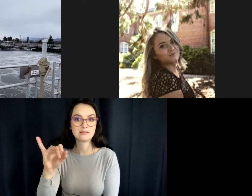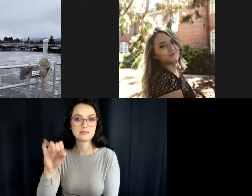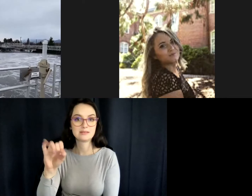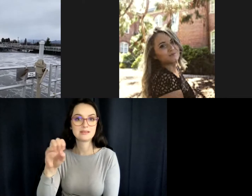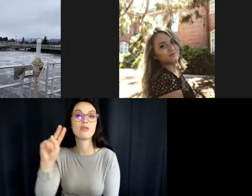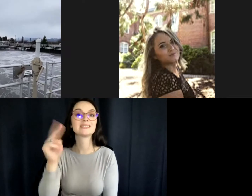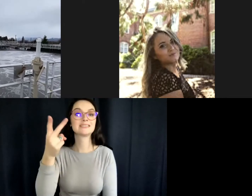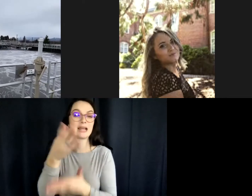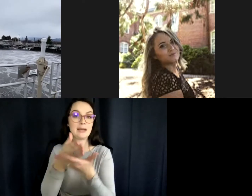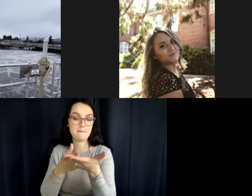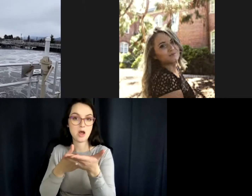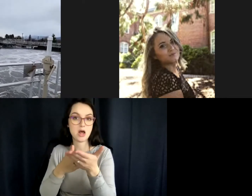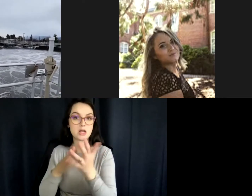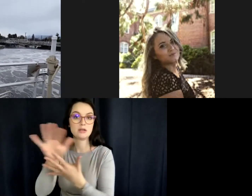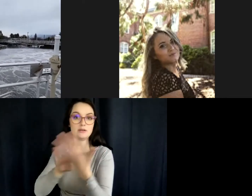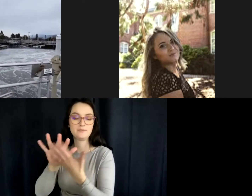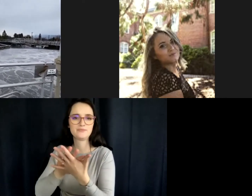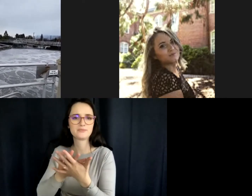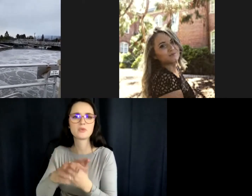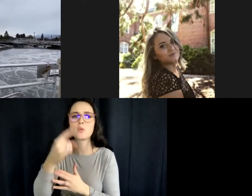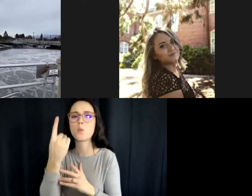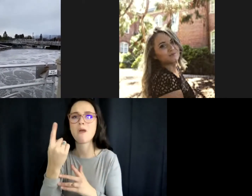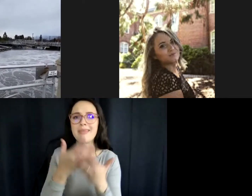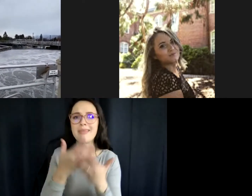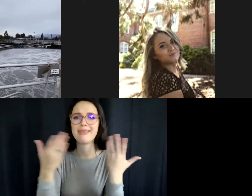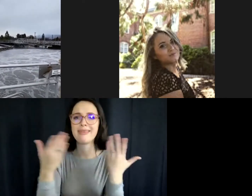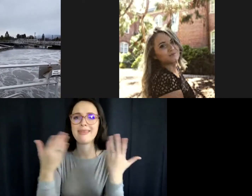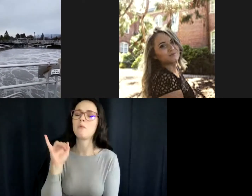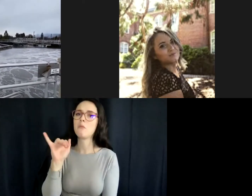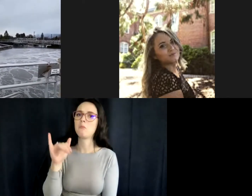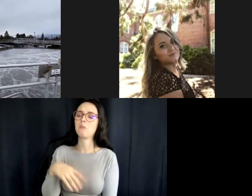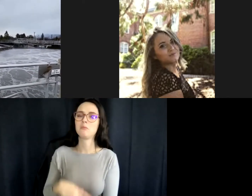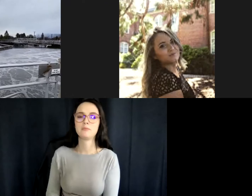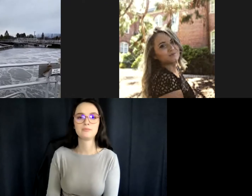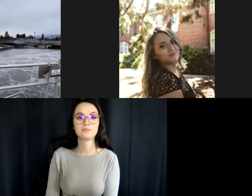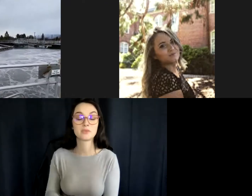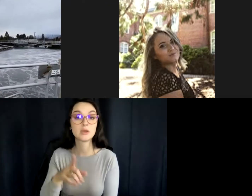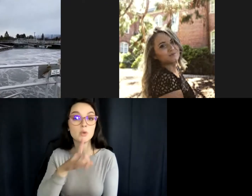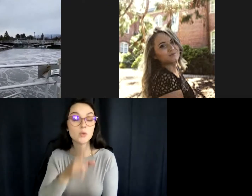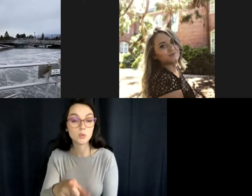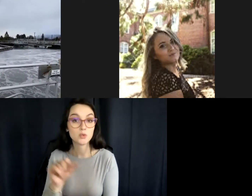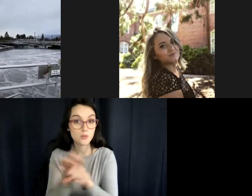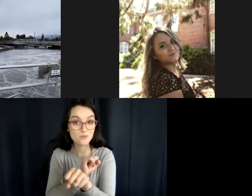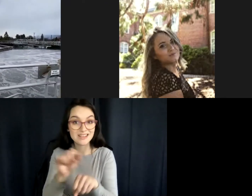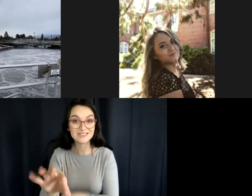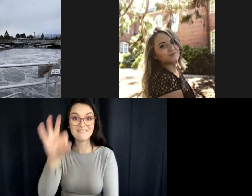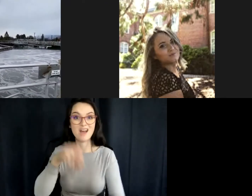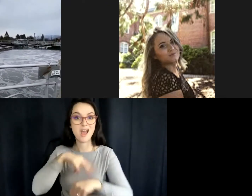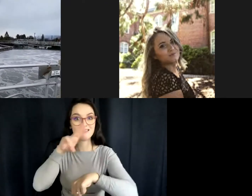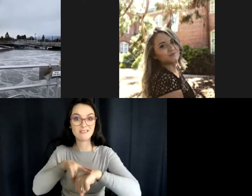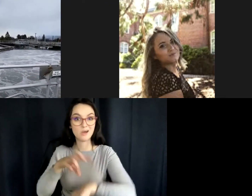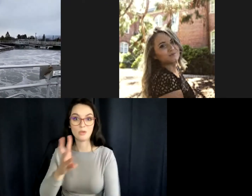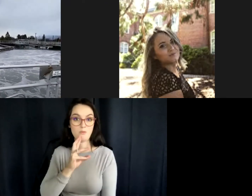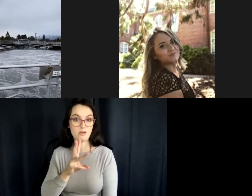Just in case you were wondering, don't drink the water. And these microorganisms will go